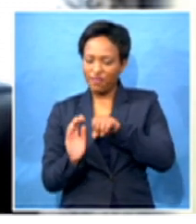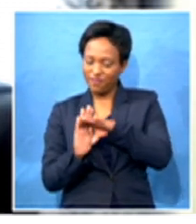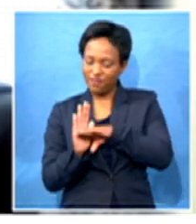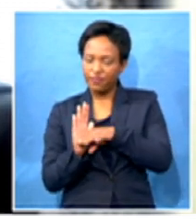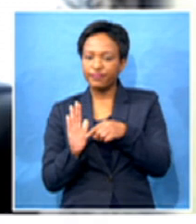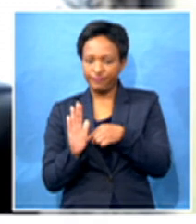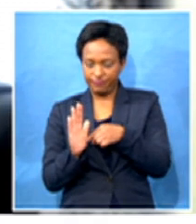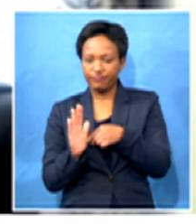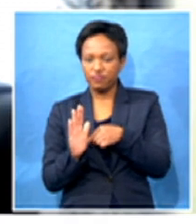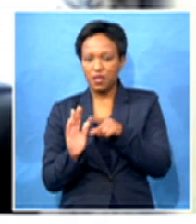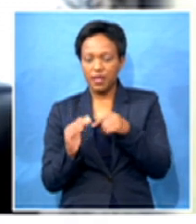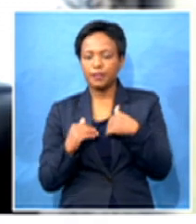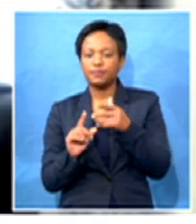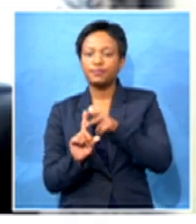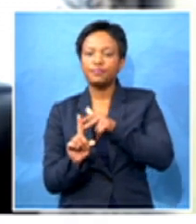now,